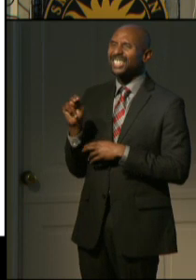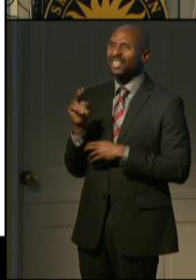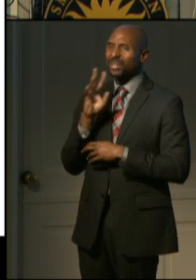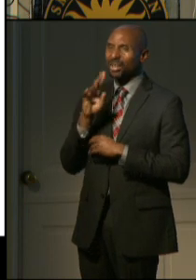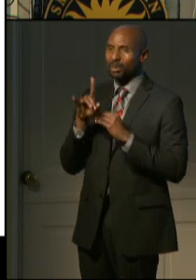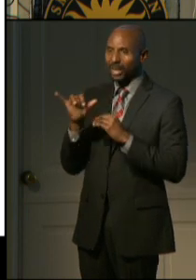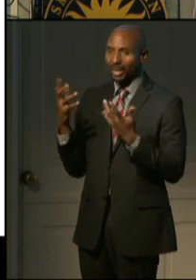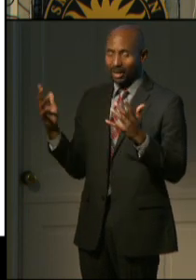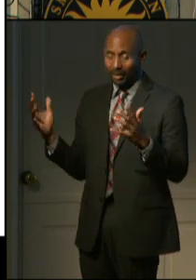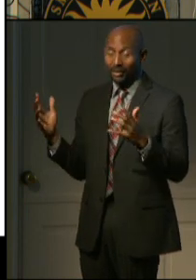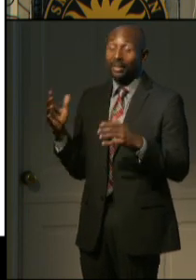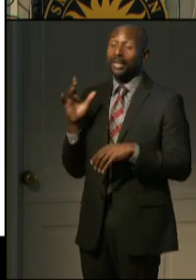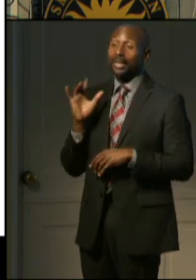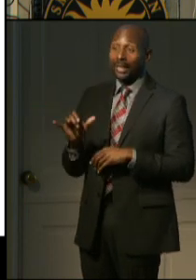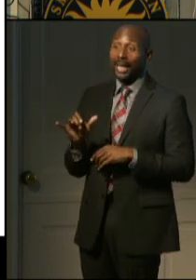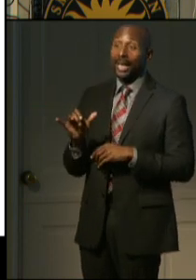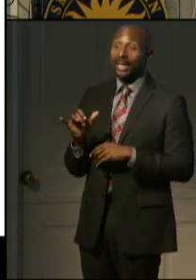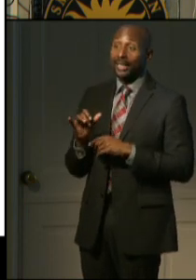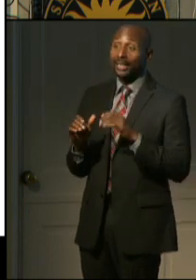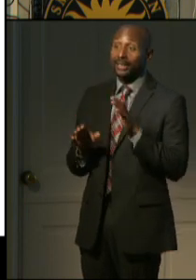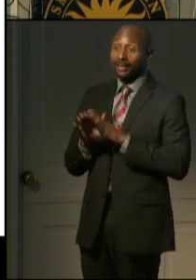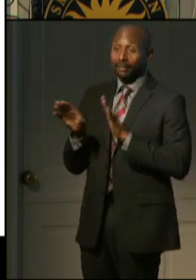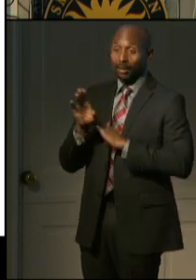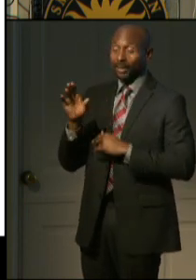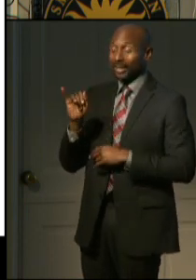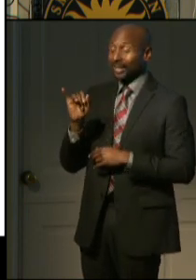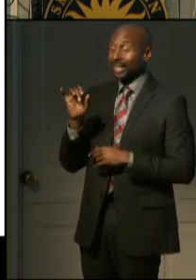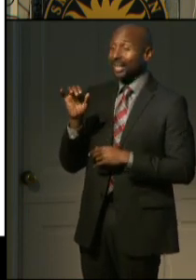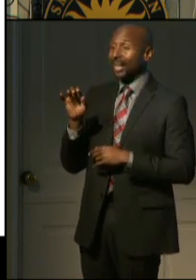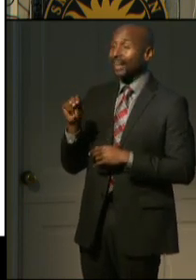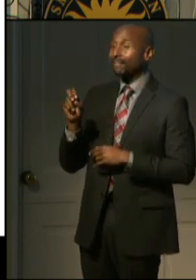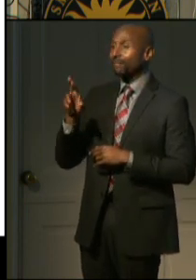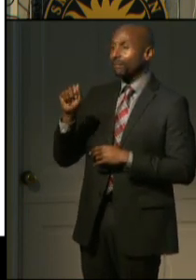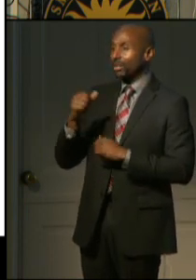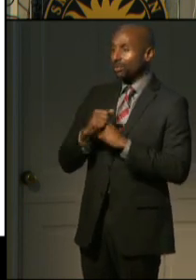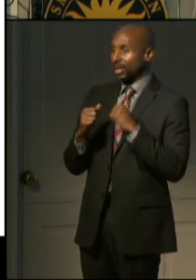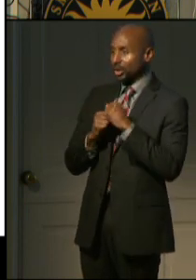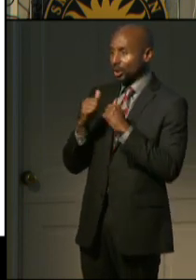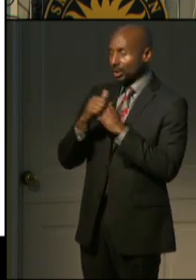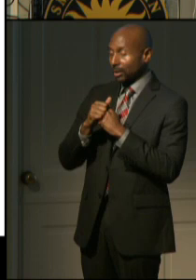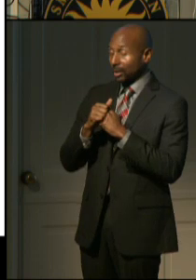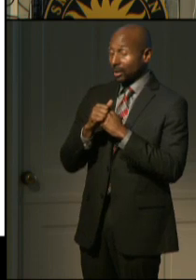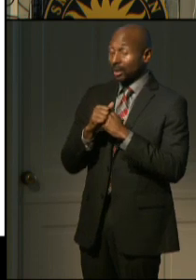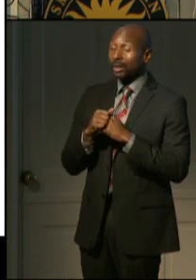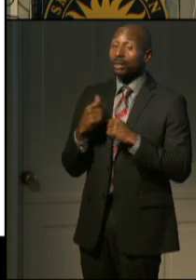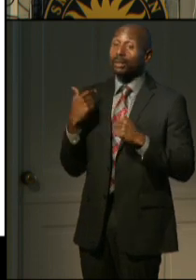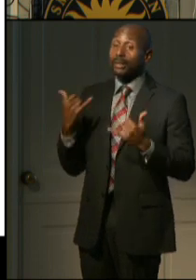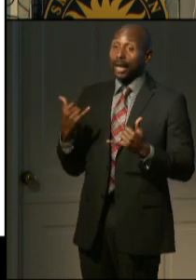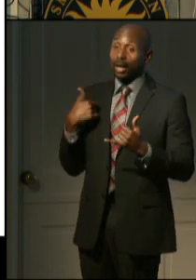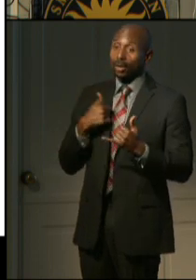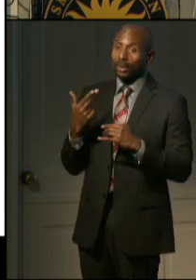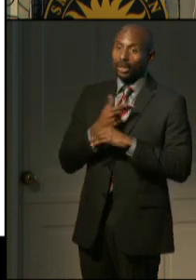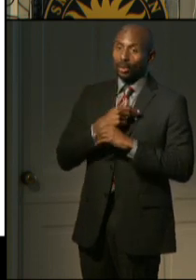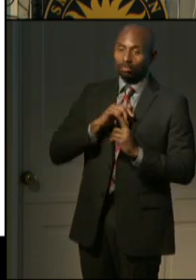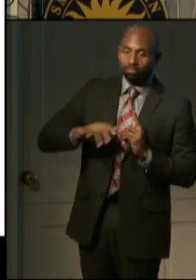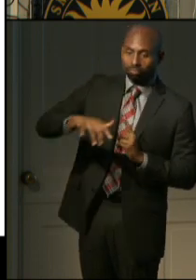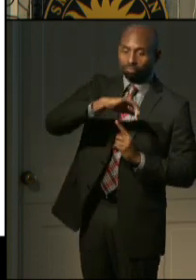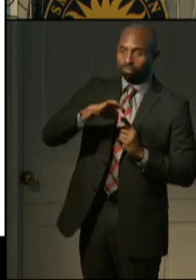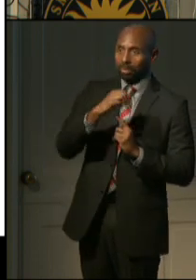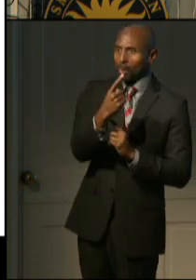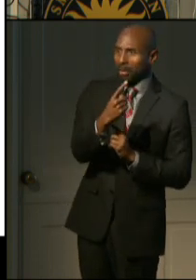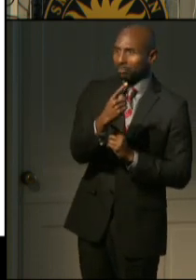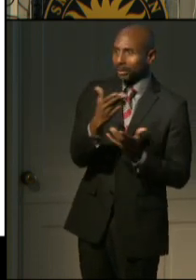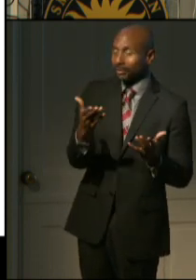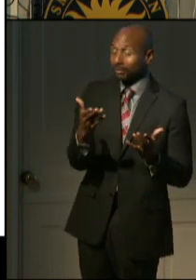of a whole new infrastructure that will enable us to move from capturing singular objects at a very expensive cost